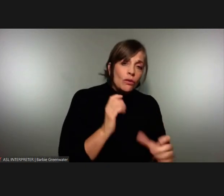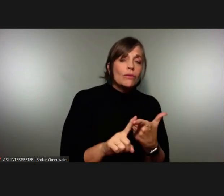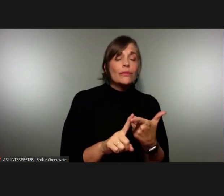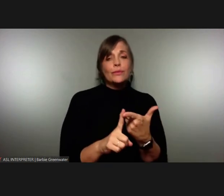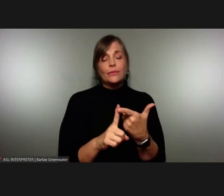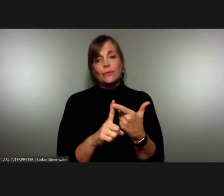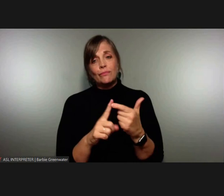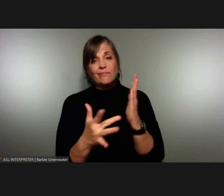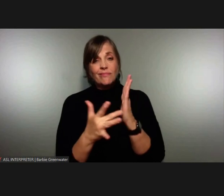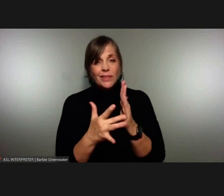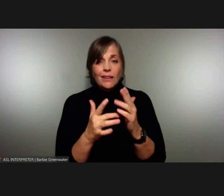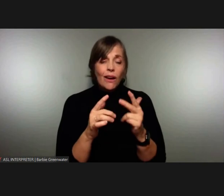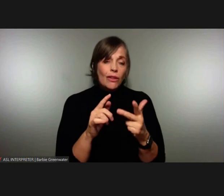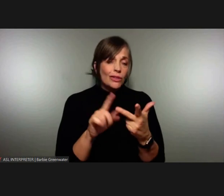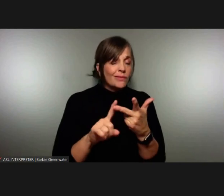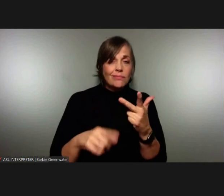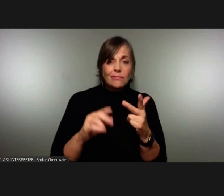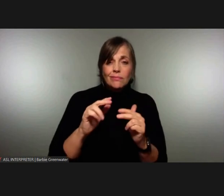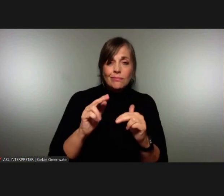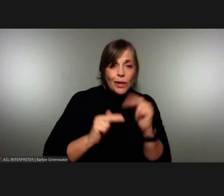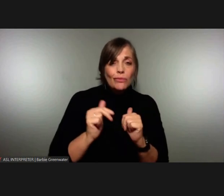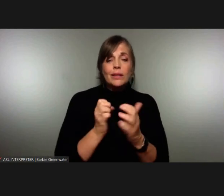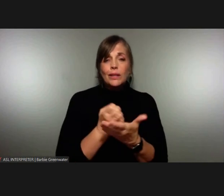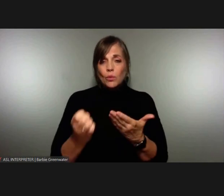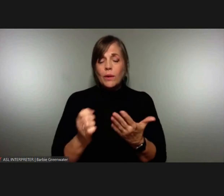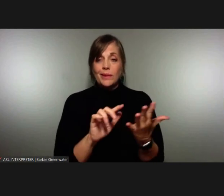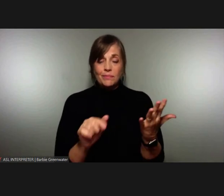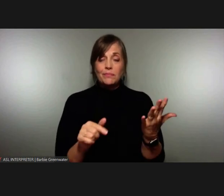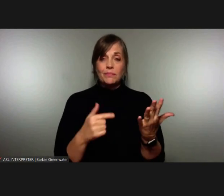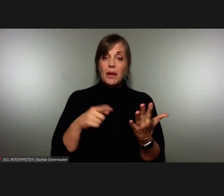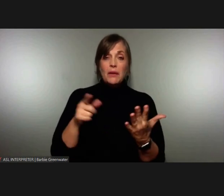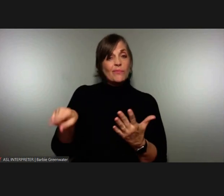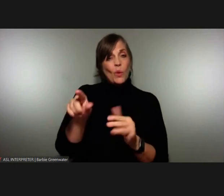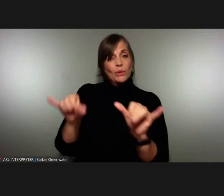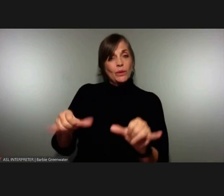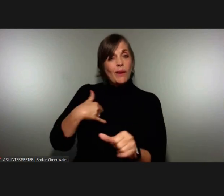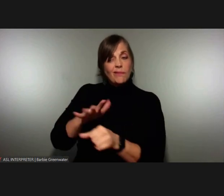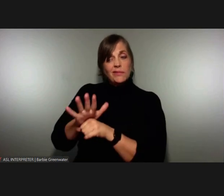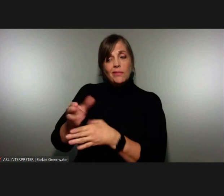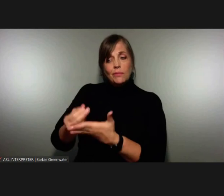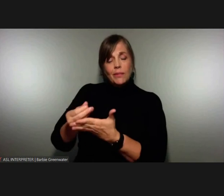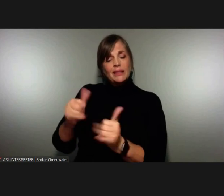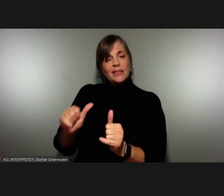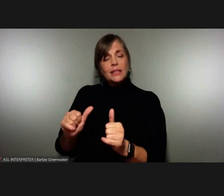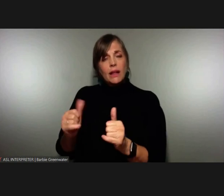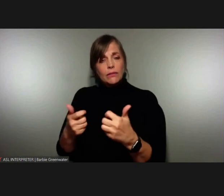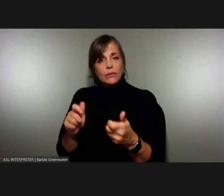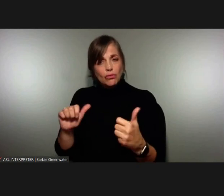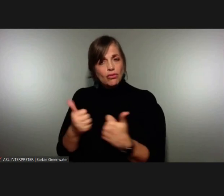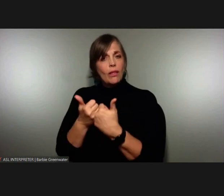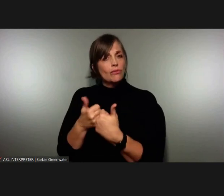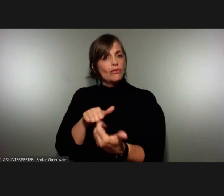emerging technologies. Even a well-funded transit system faces challenges, trying to balance between increasing